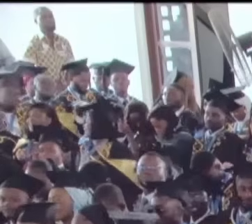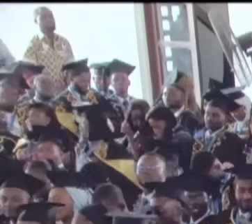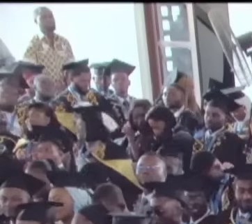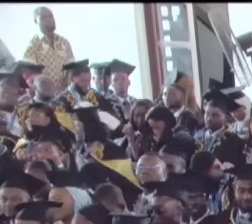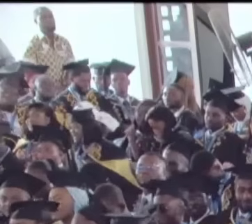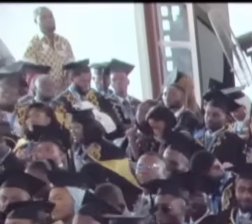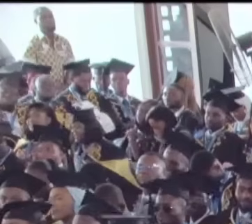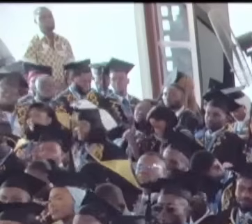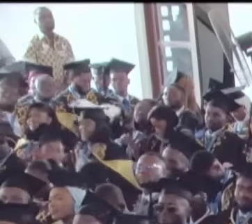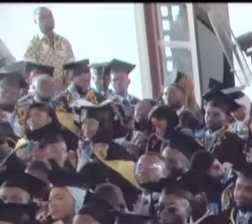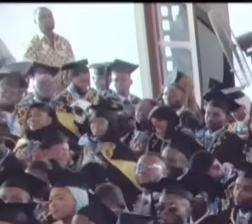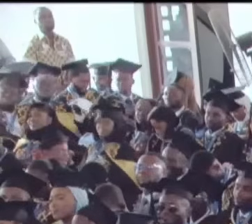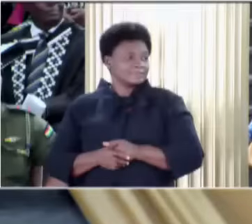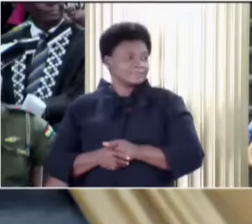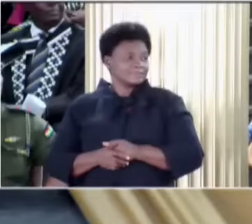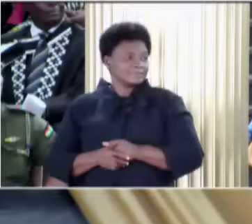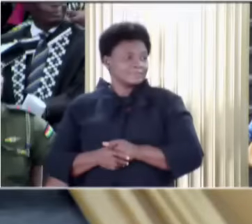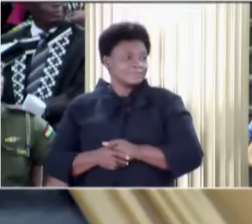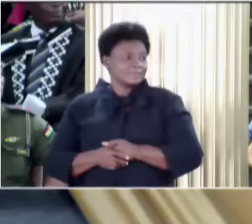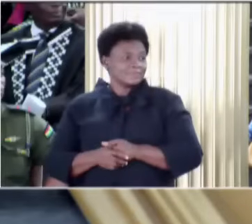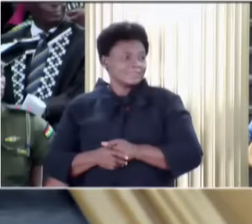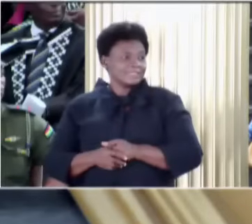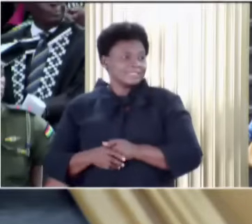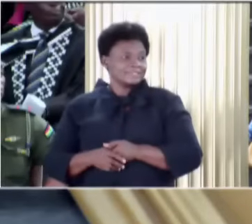This is what? A++, right?